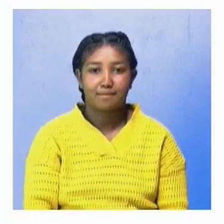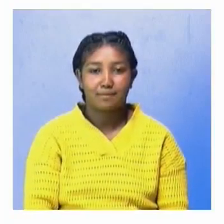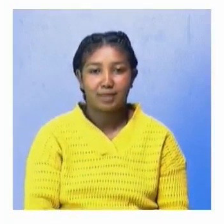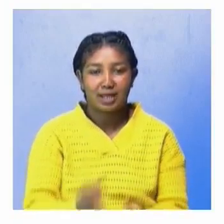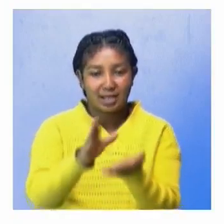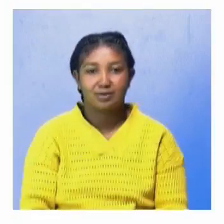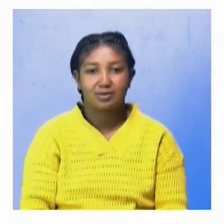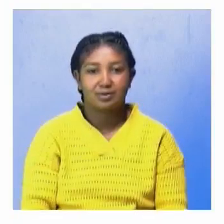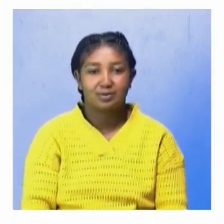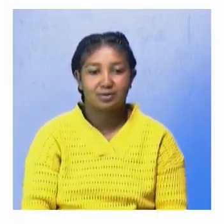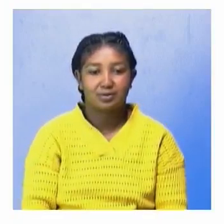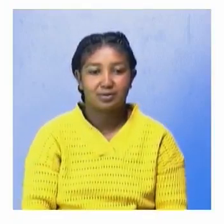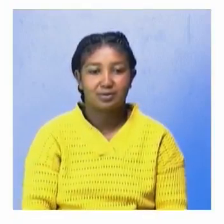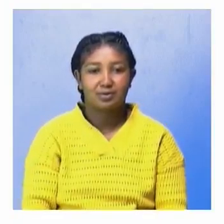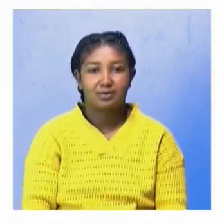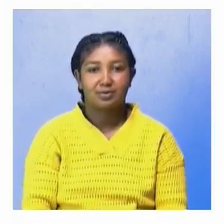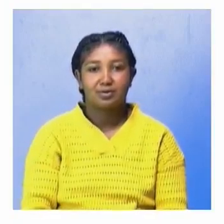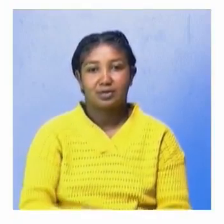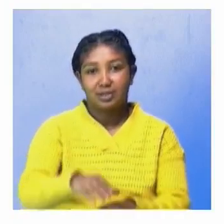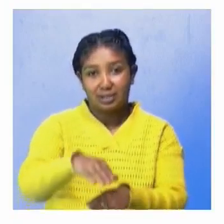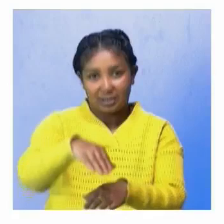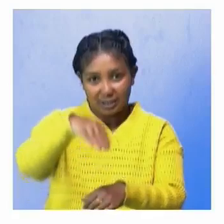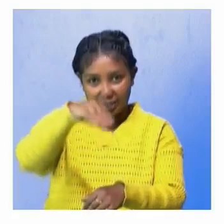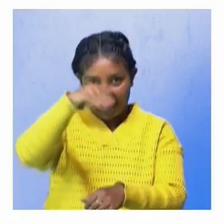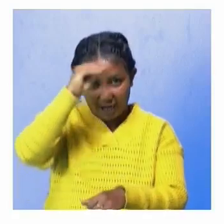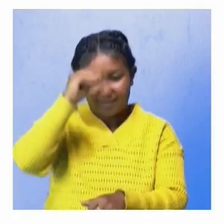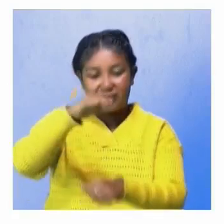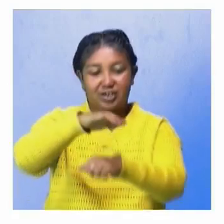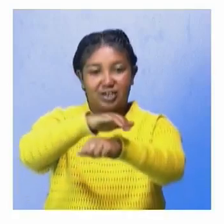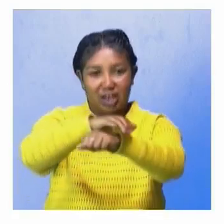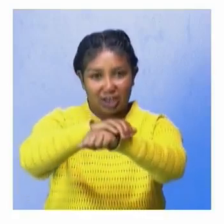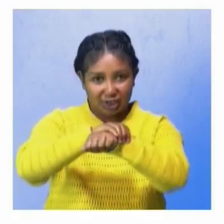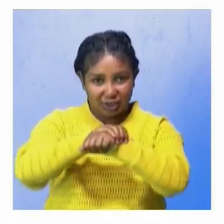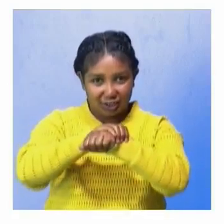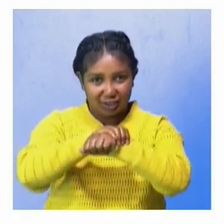learn English.